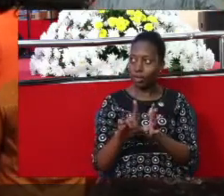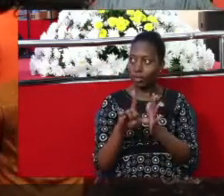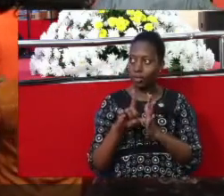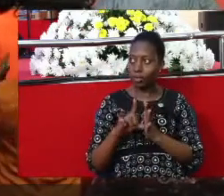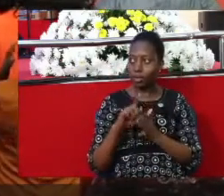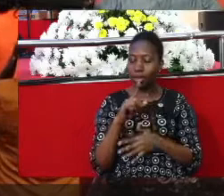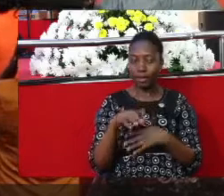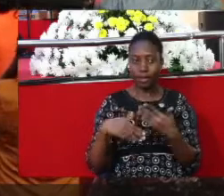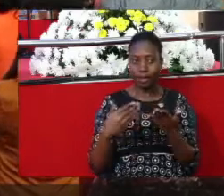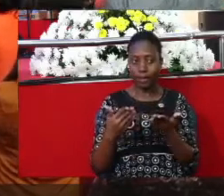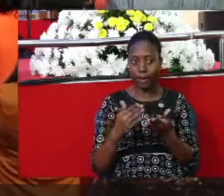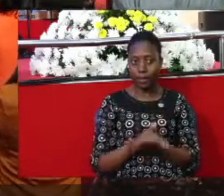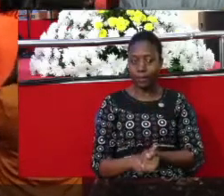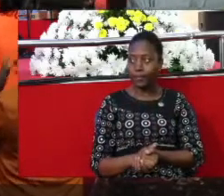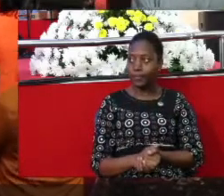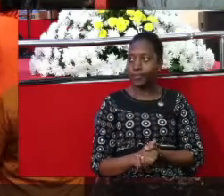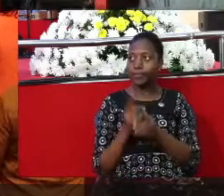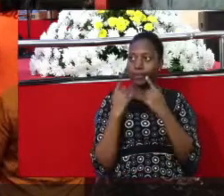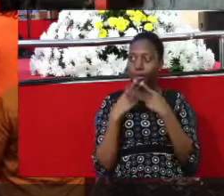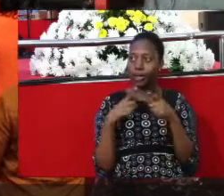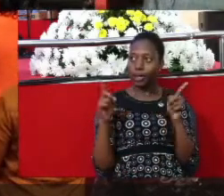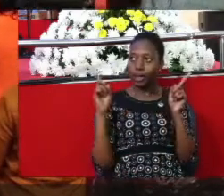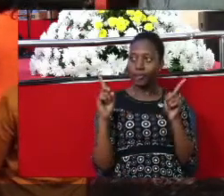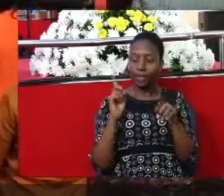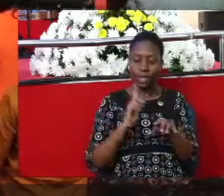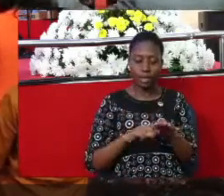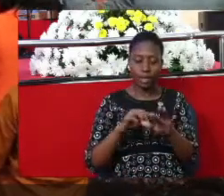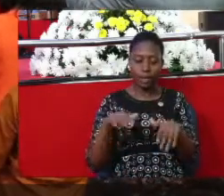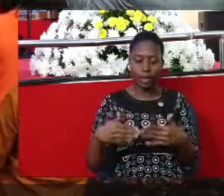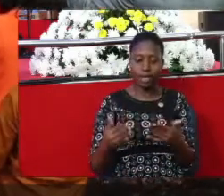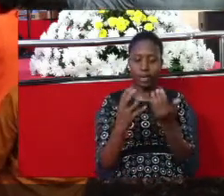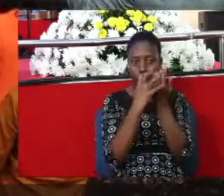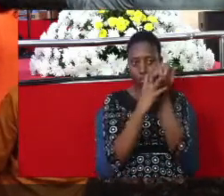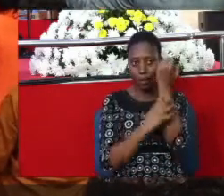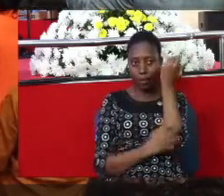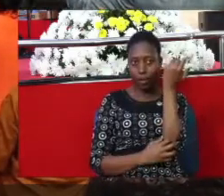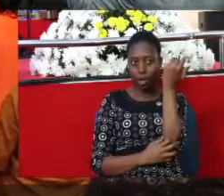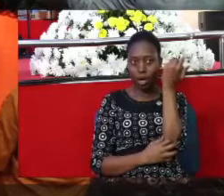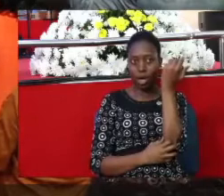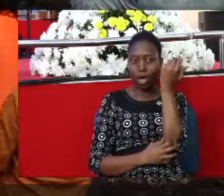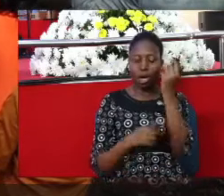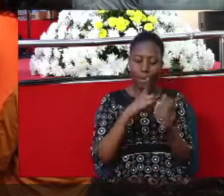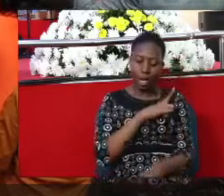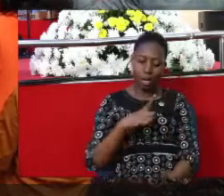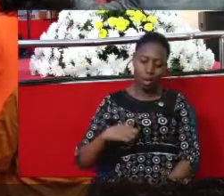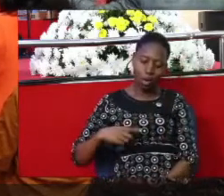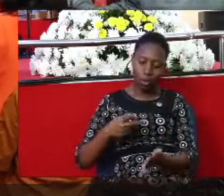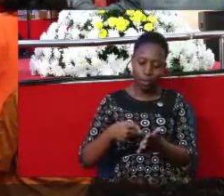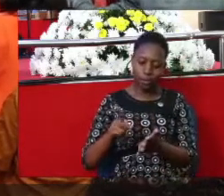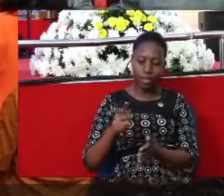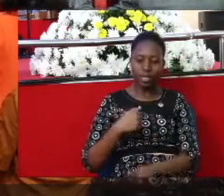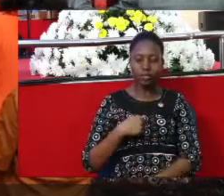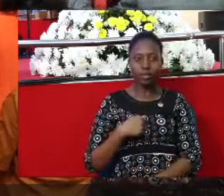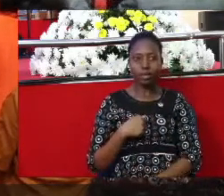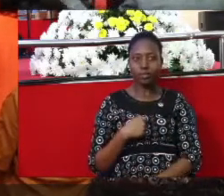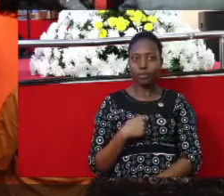Let's declare this. As I give to the poor, the Lord pays me back. As I give